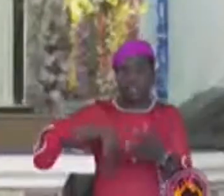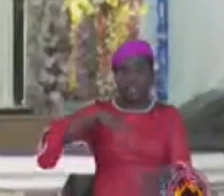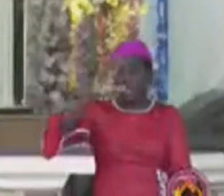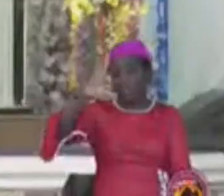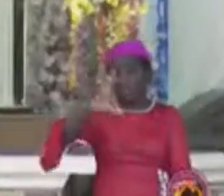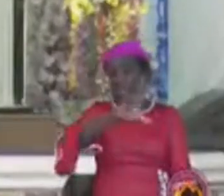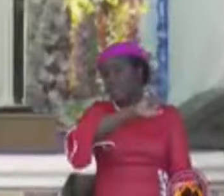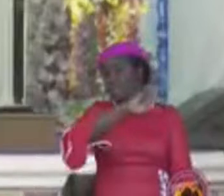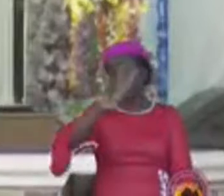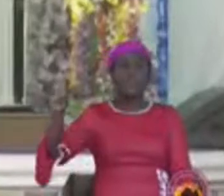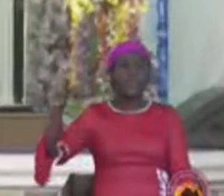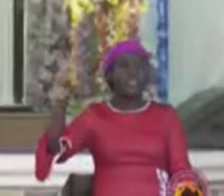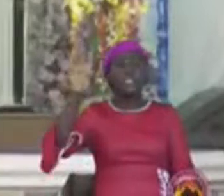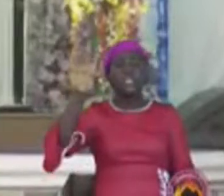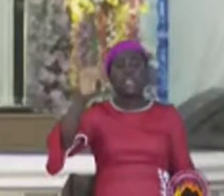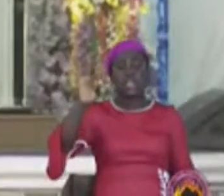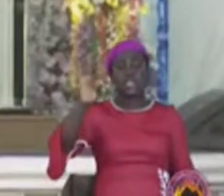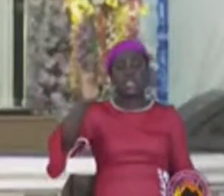8.